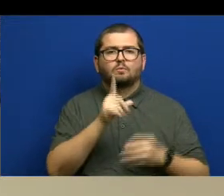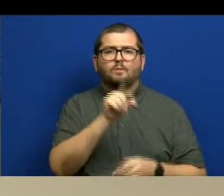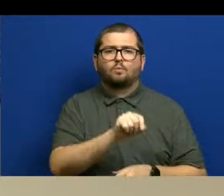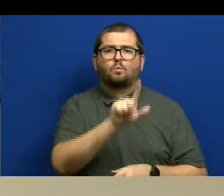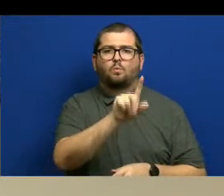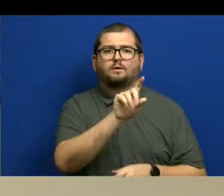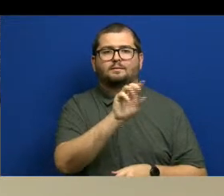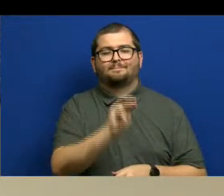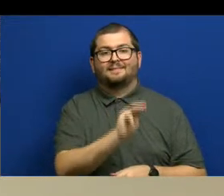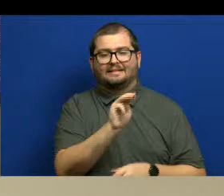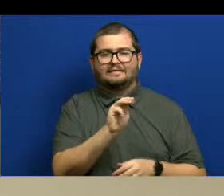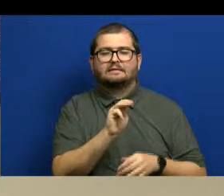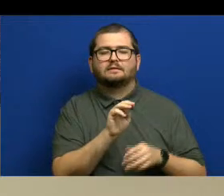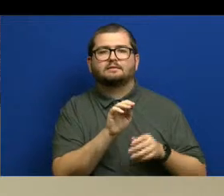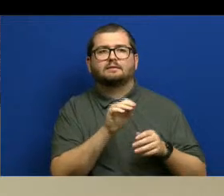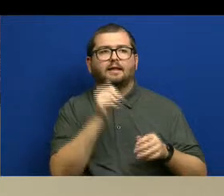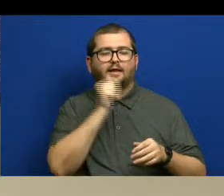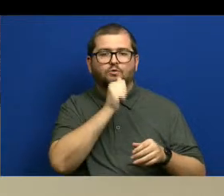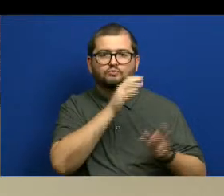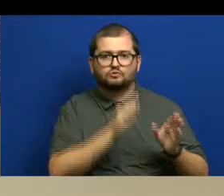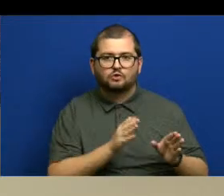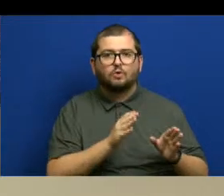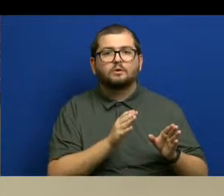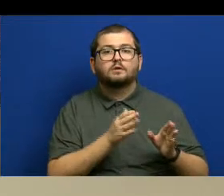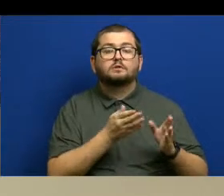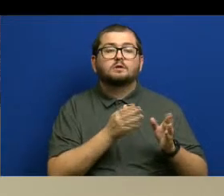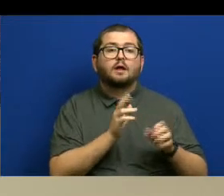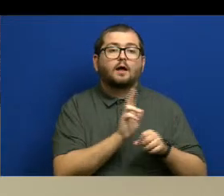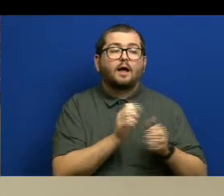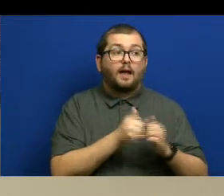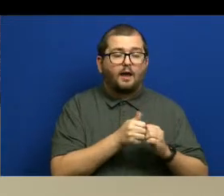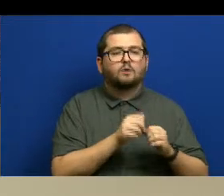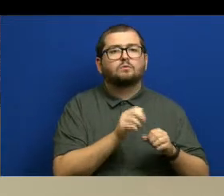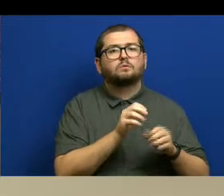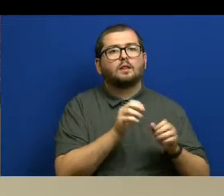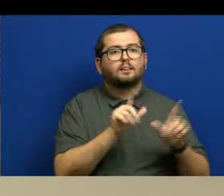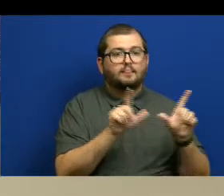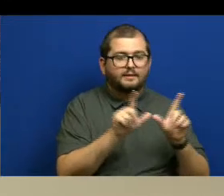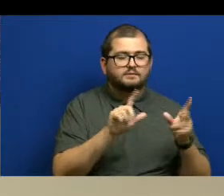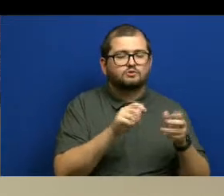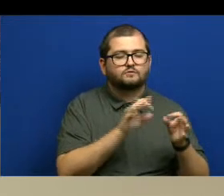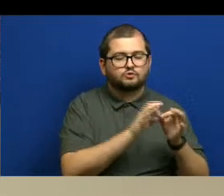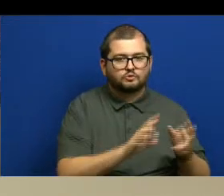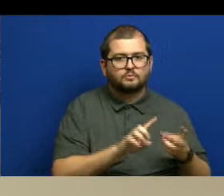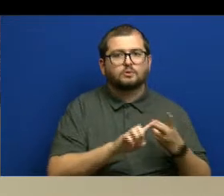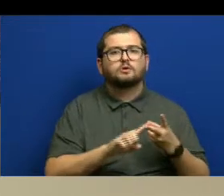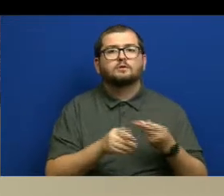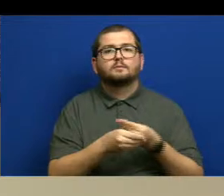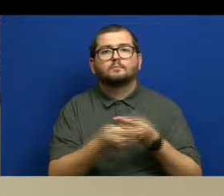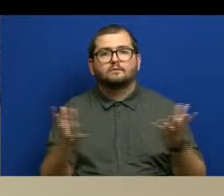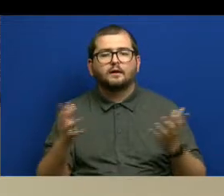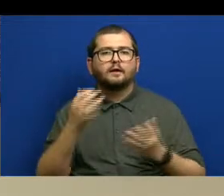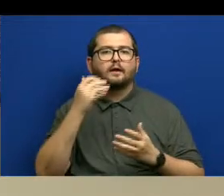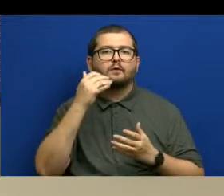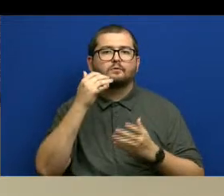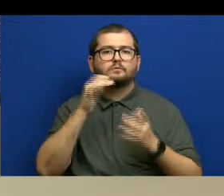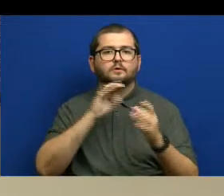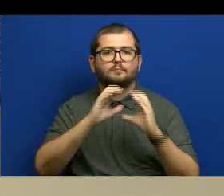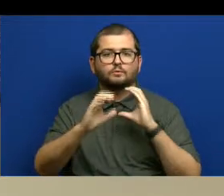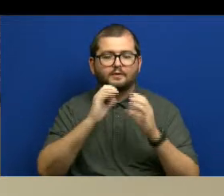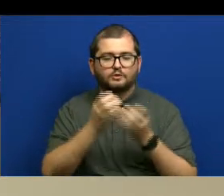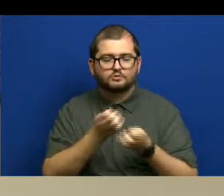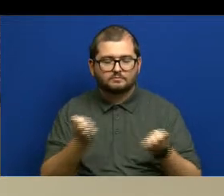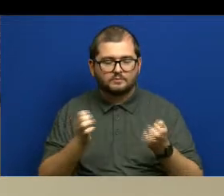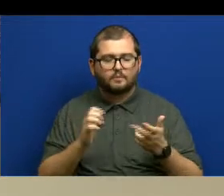with hearing loss through vital resources such as interpreter licensure, telecommunication equipment distribution program, and